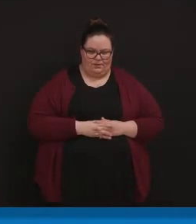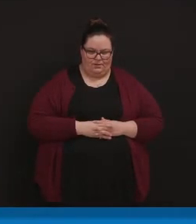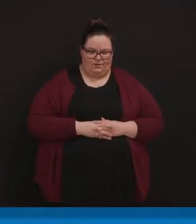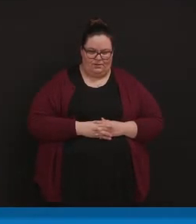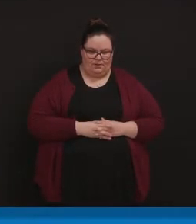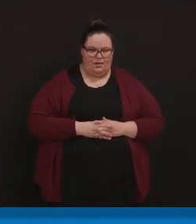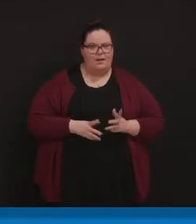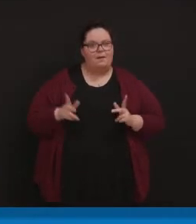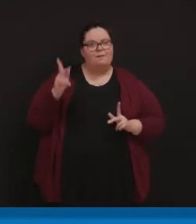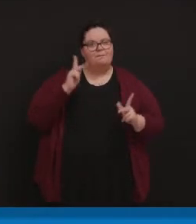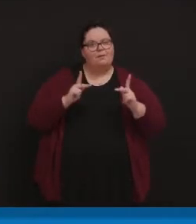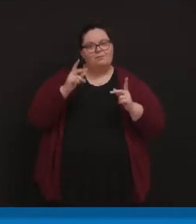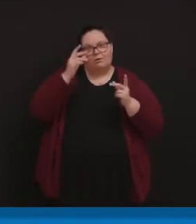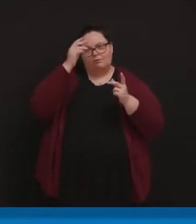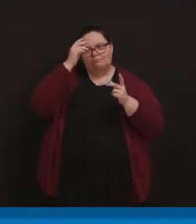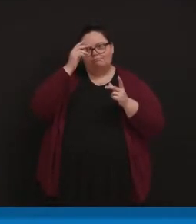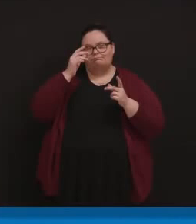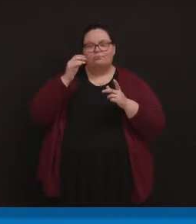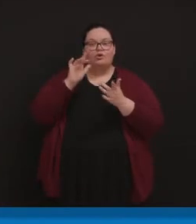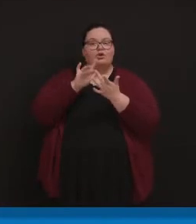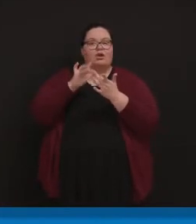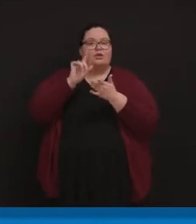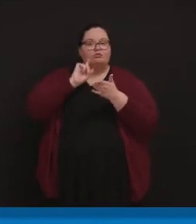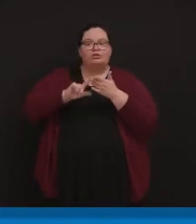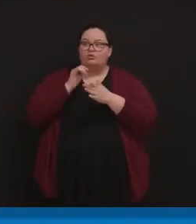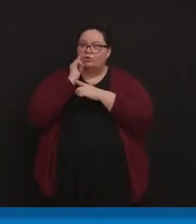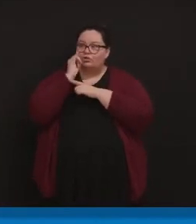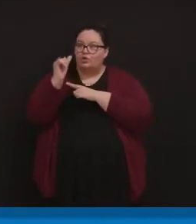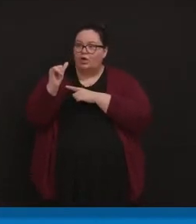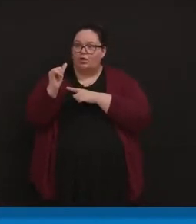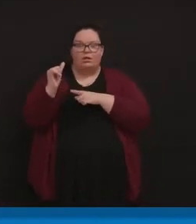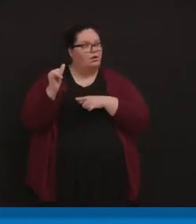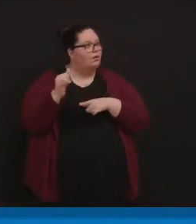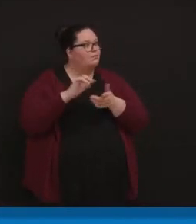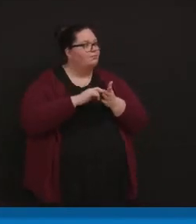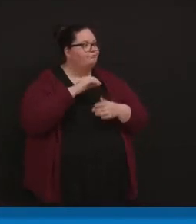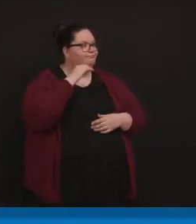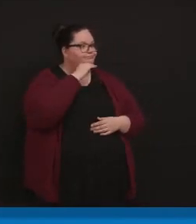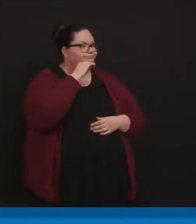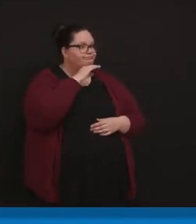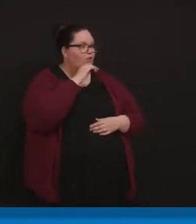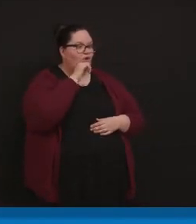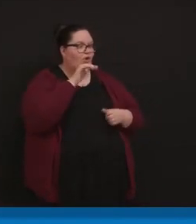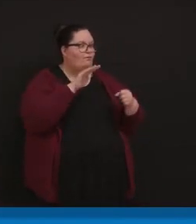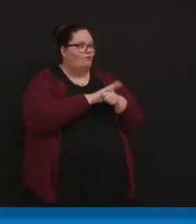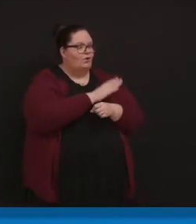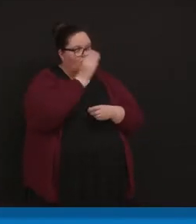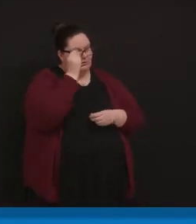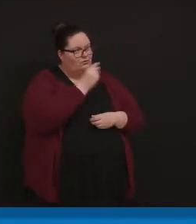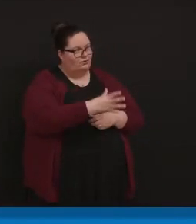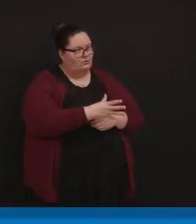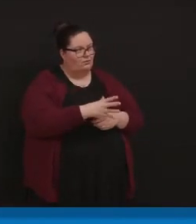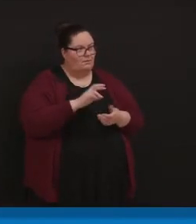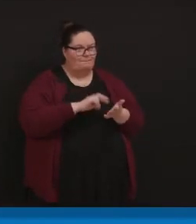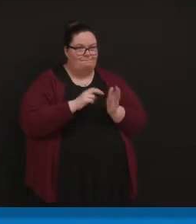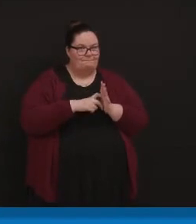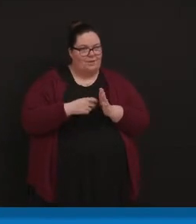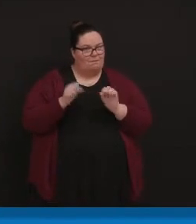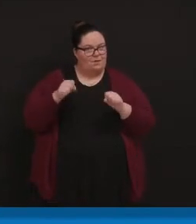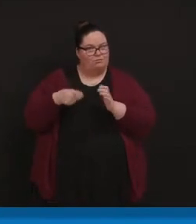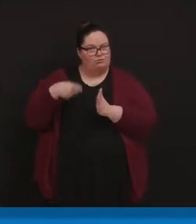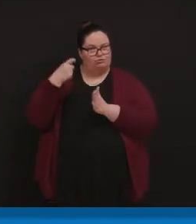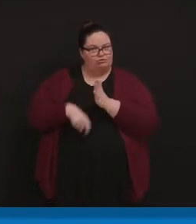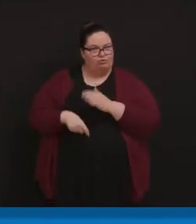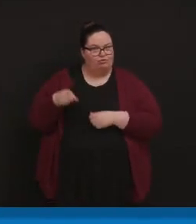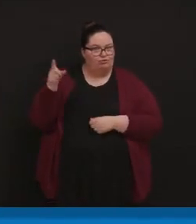or false information given to contact tracers, does this mean that those who are undergoing interviews have immunity from potentially incriminating